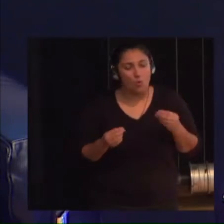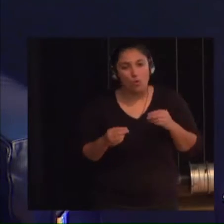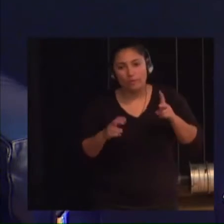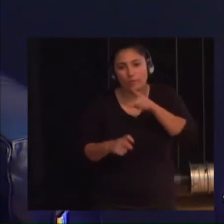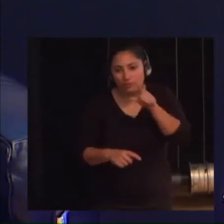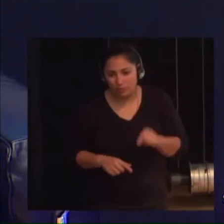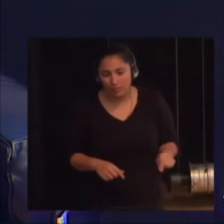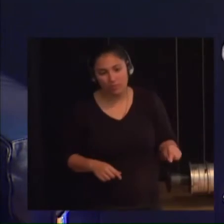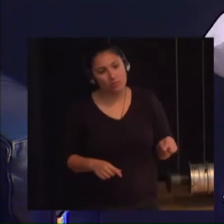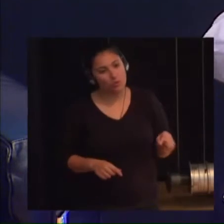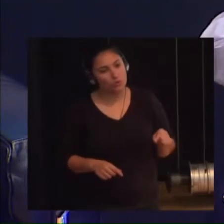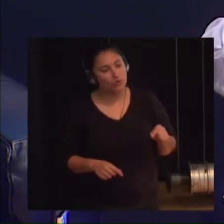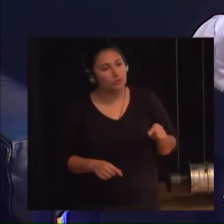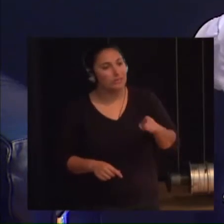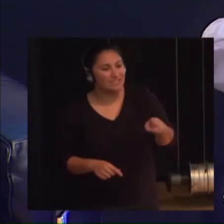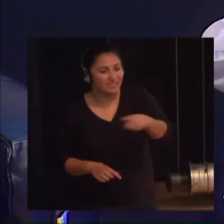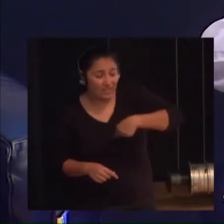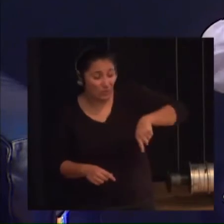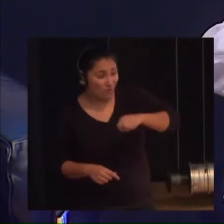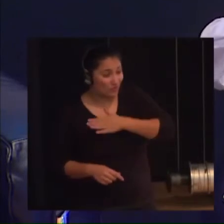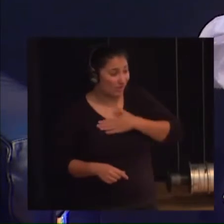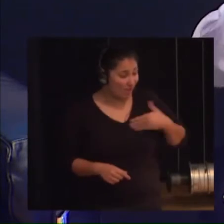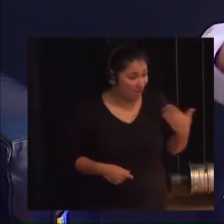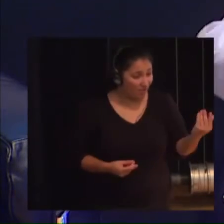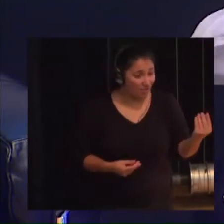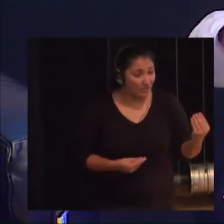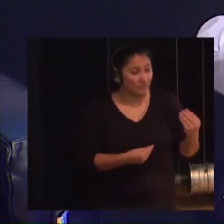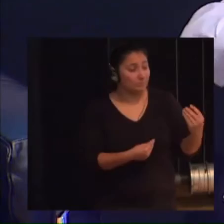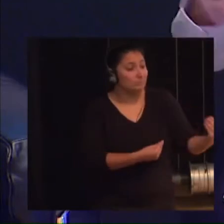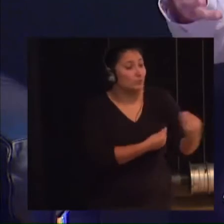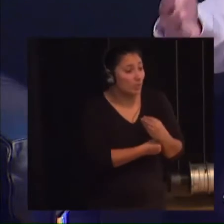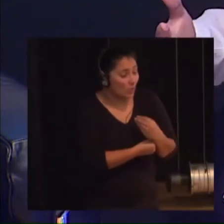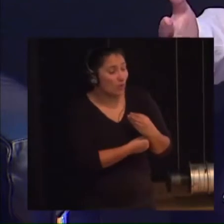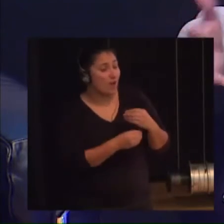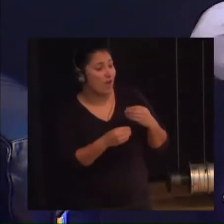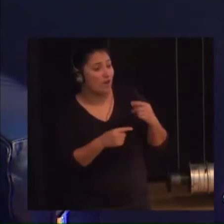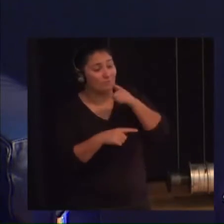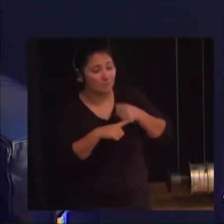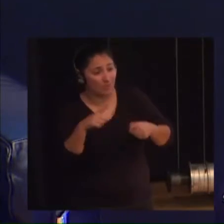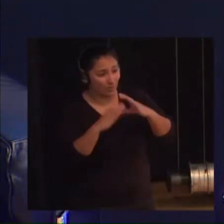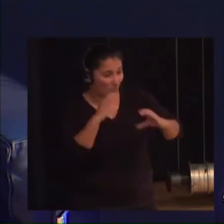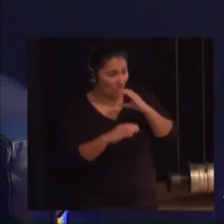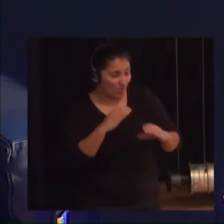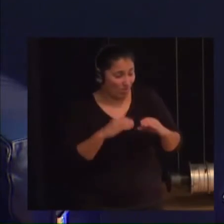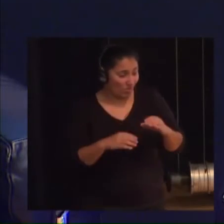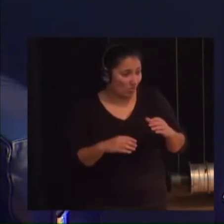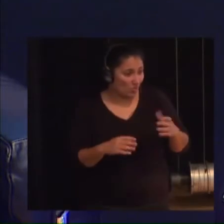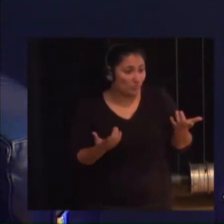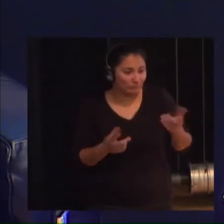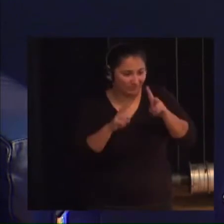philanthropy media. That endowment might not necessarily have to be an Alliance endowment, Alliance being a charitable trust, so it could be, but it could be just generally to